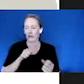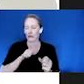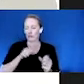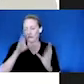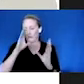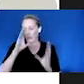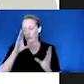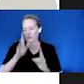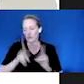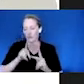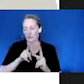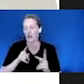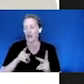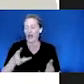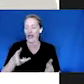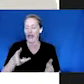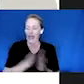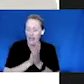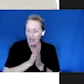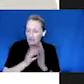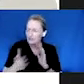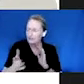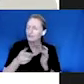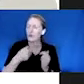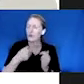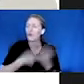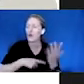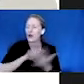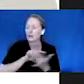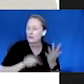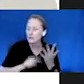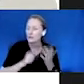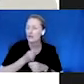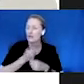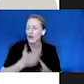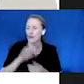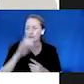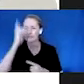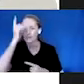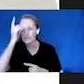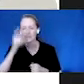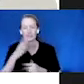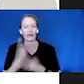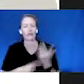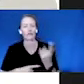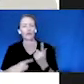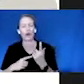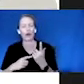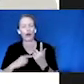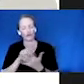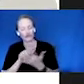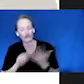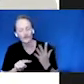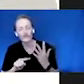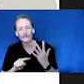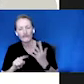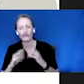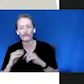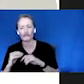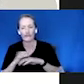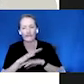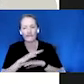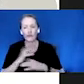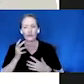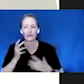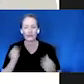out what factors cause disease and what factors influence health. And they've come up with several